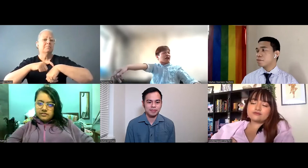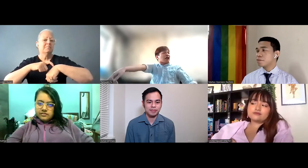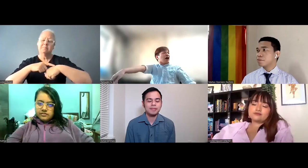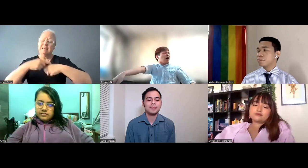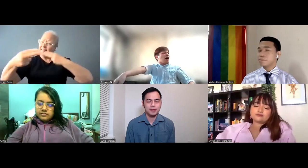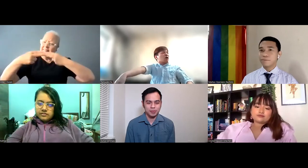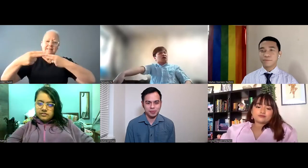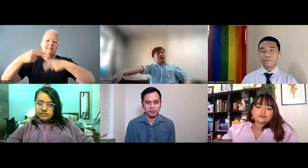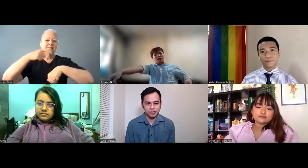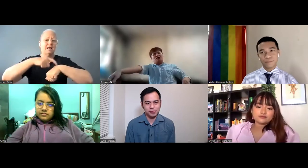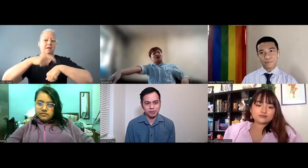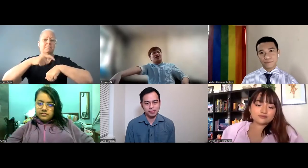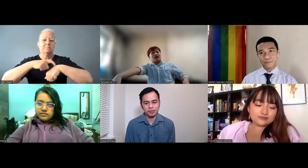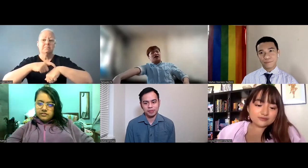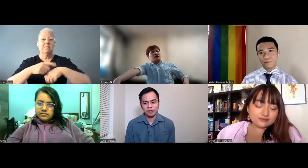in my opinion,